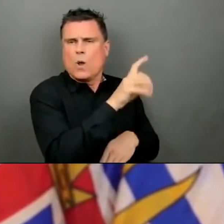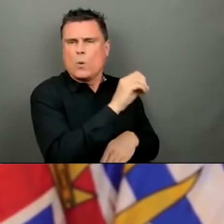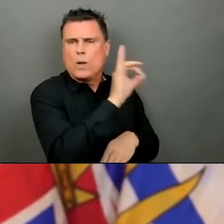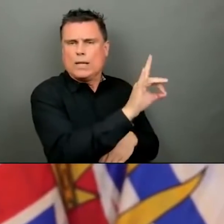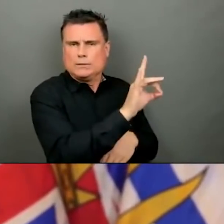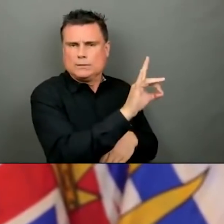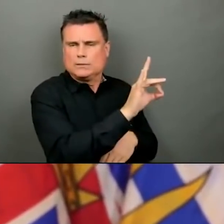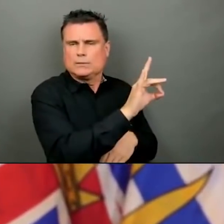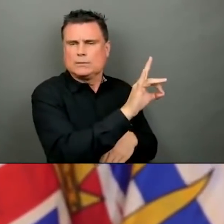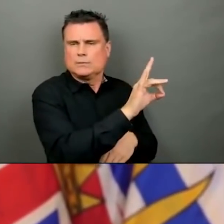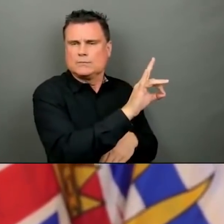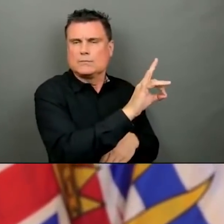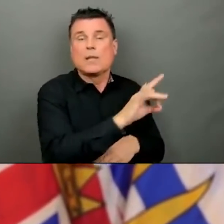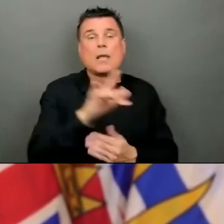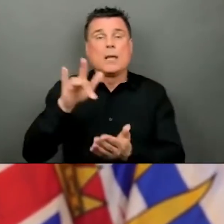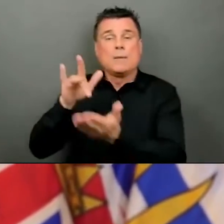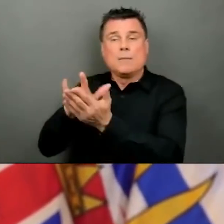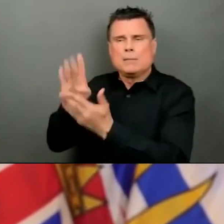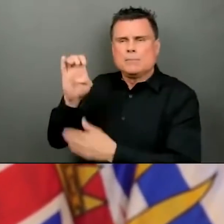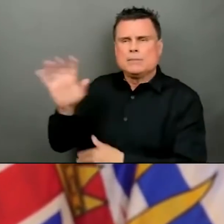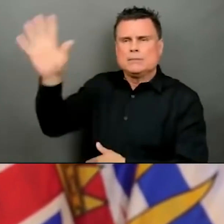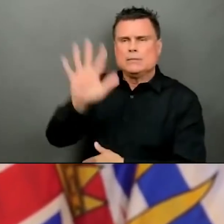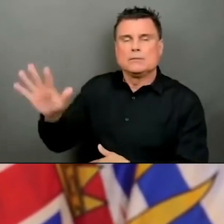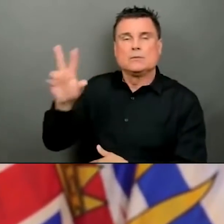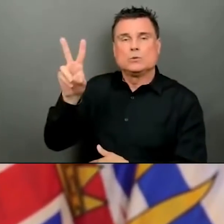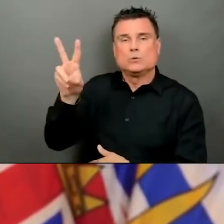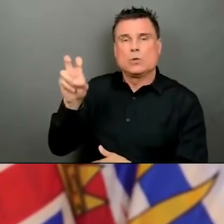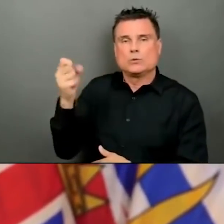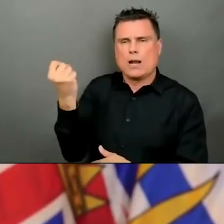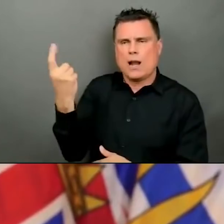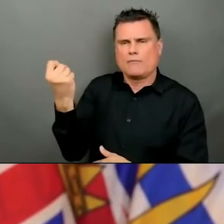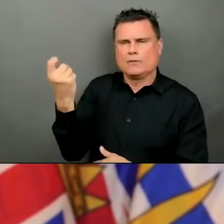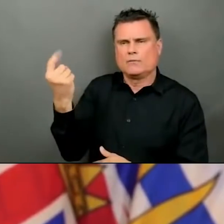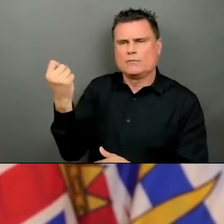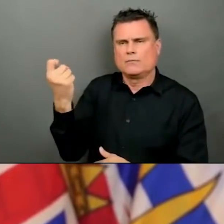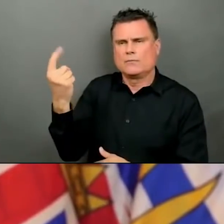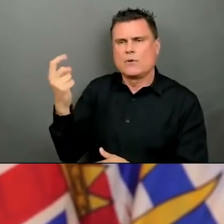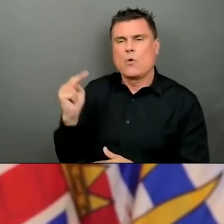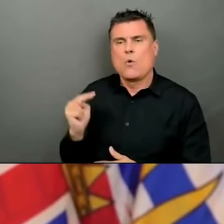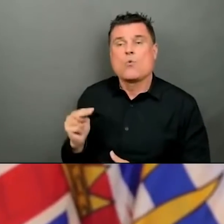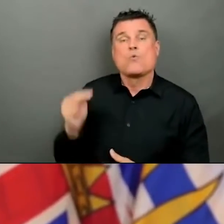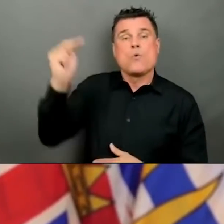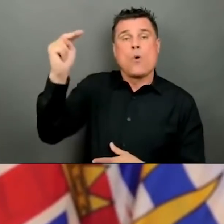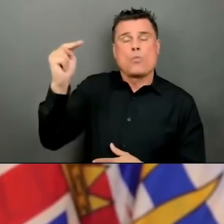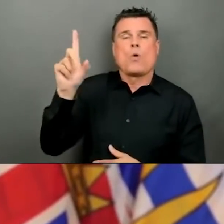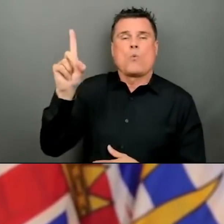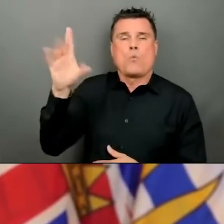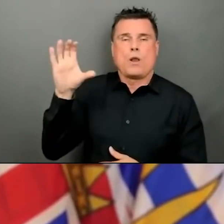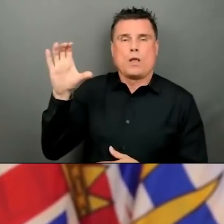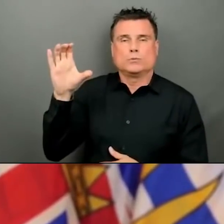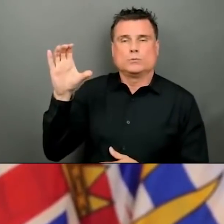people in the Interior Health Region, and 100 people in Northern Health. Currently, we have